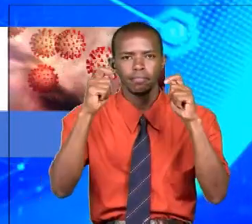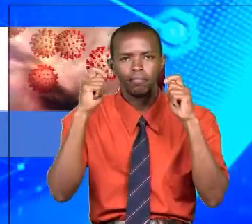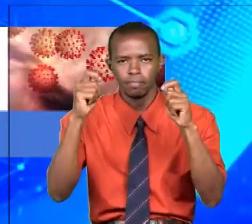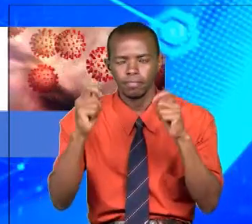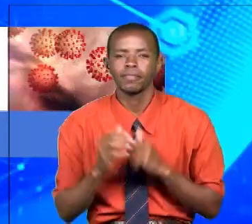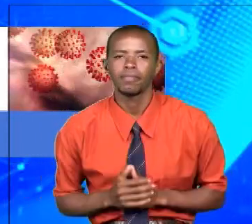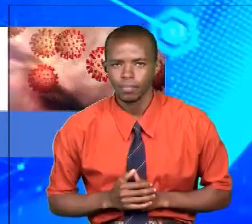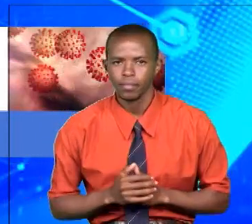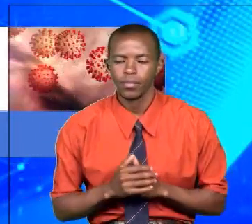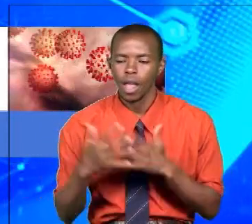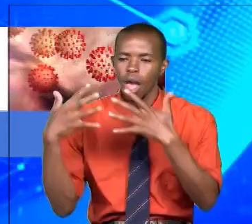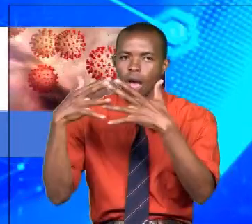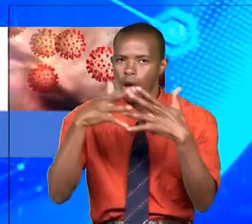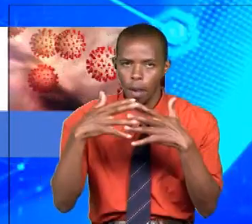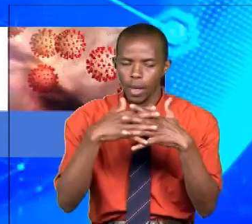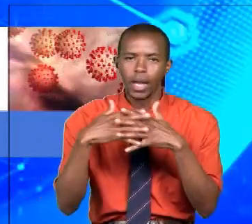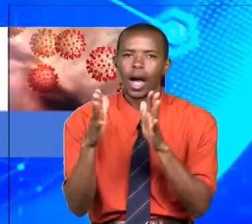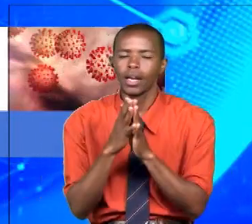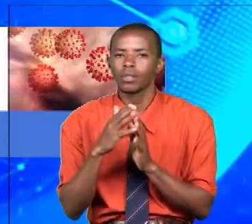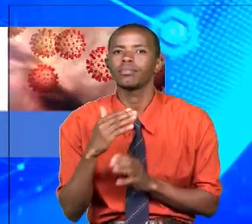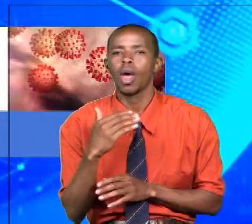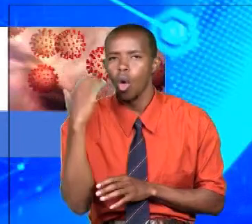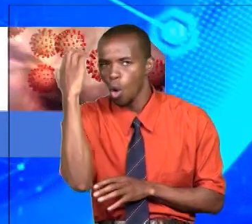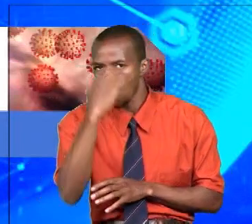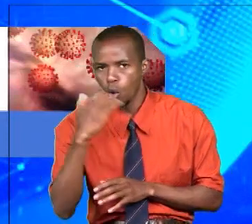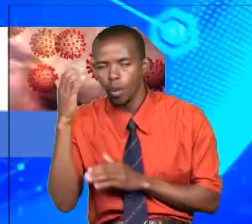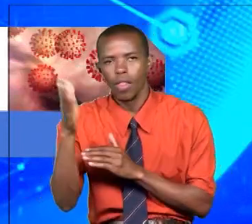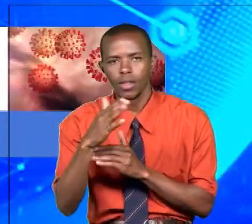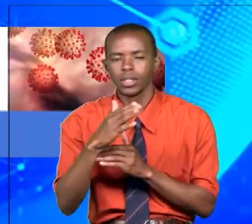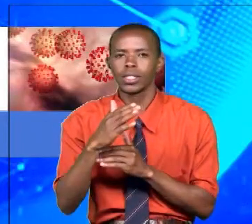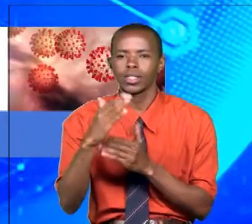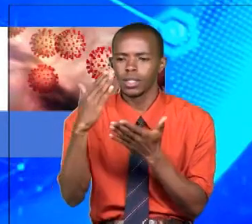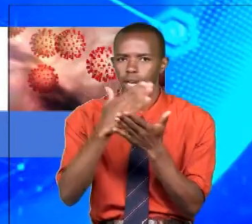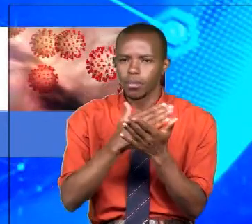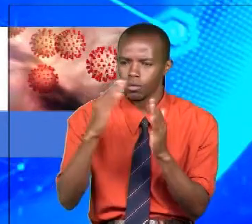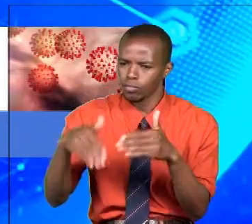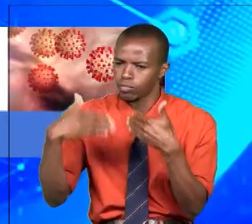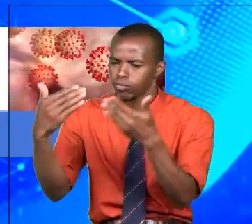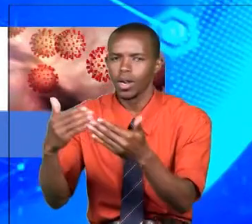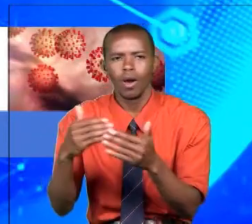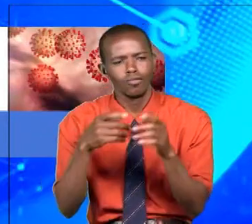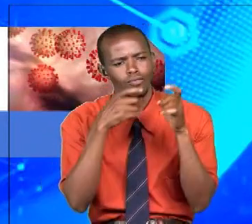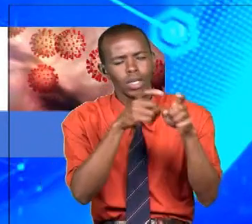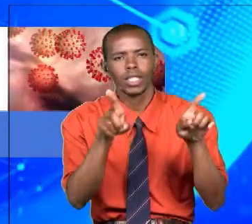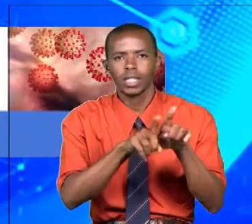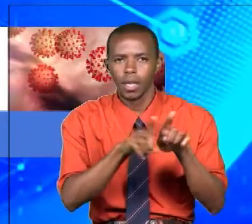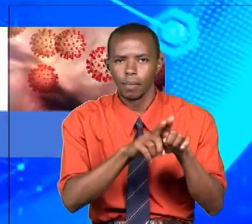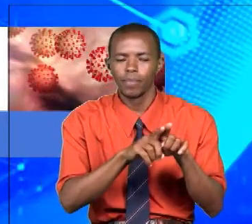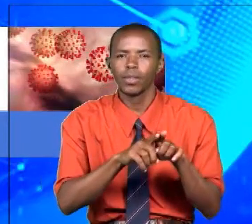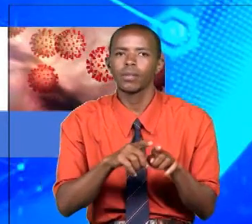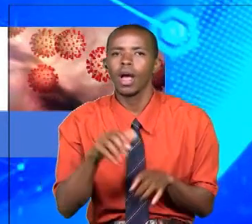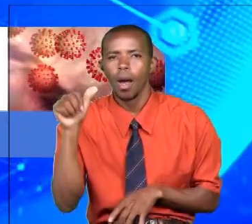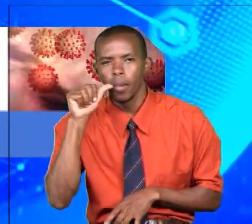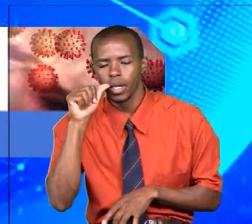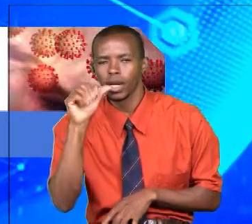the army. The United States and the European Union on Thursday issued a joint statement condemning the similar act. Britain, Canada, Norway